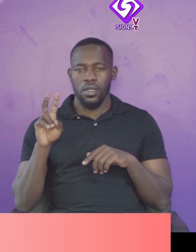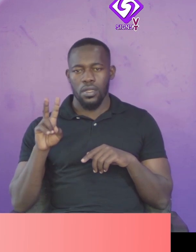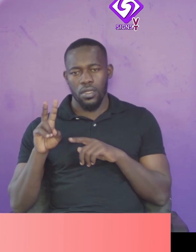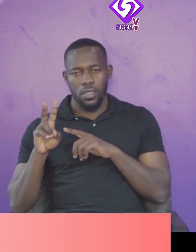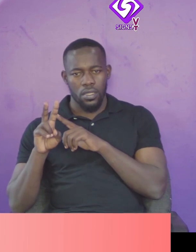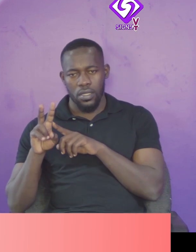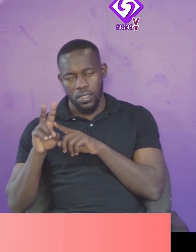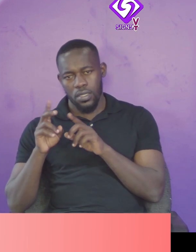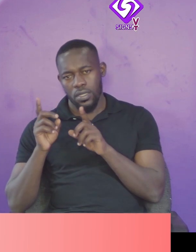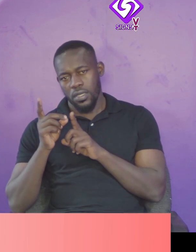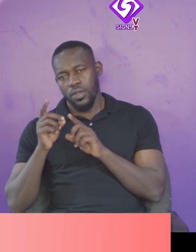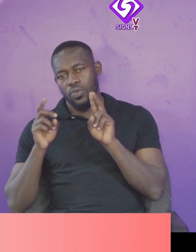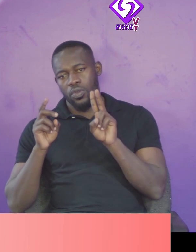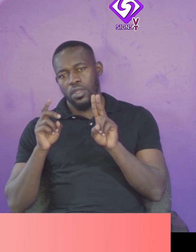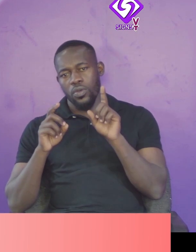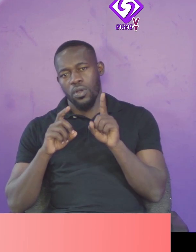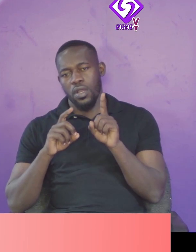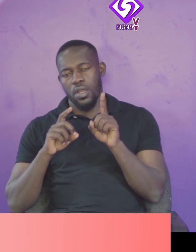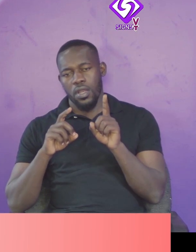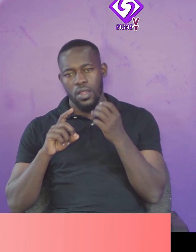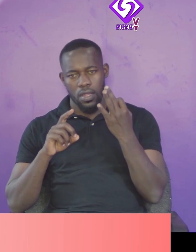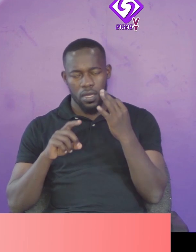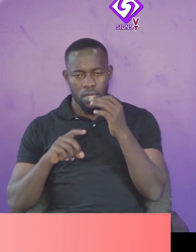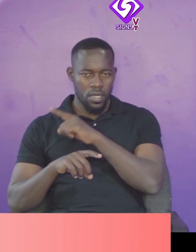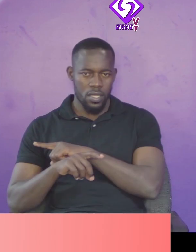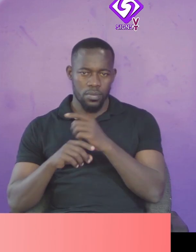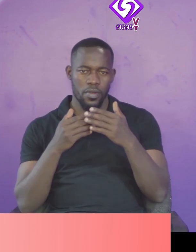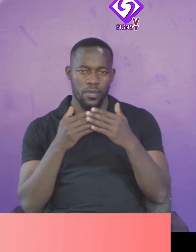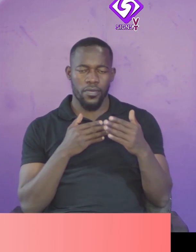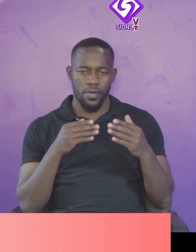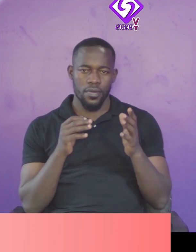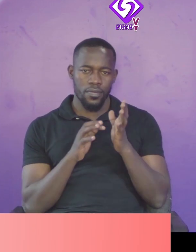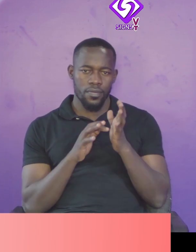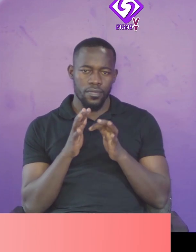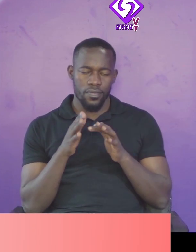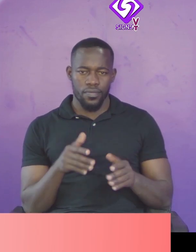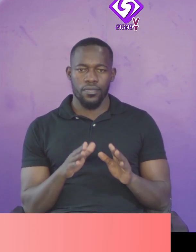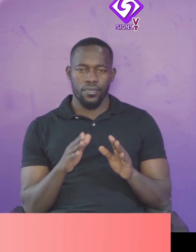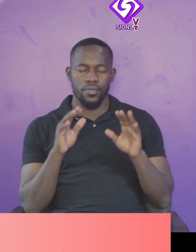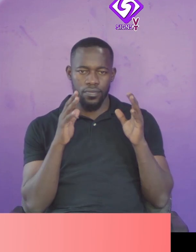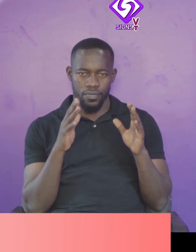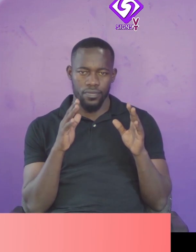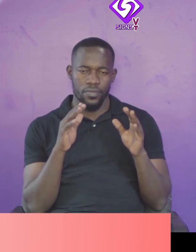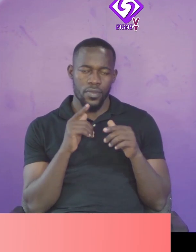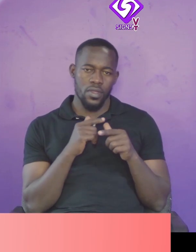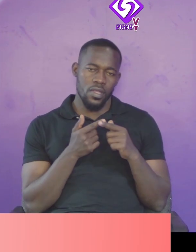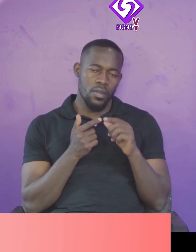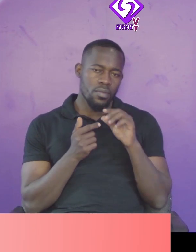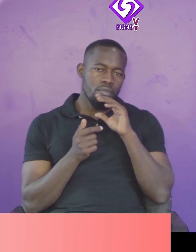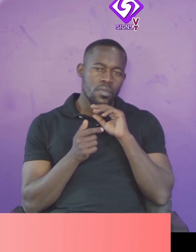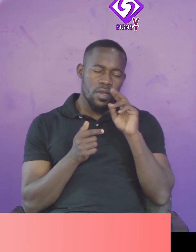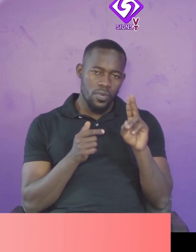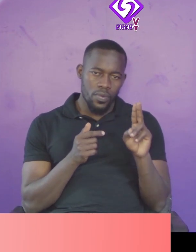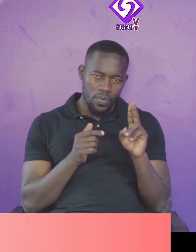on 21st. 3 days to Christmas. Man United versus Newcastle on Boxing Day. This is another big